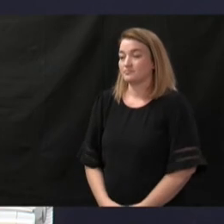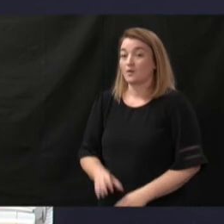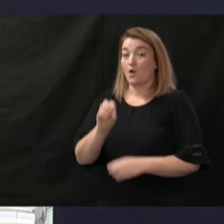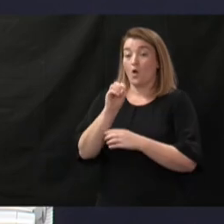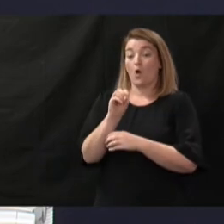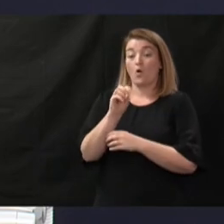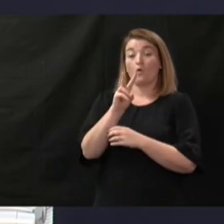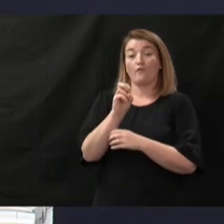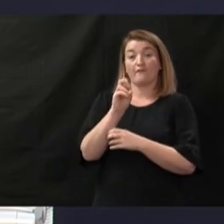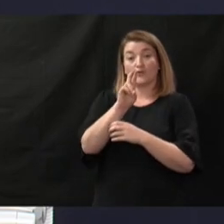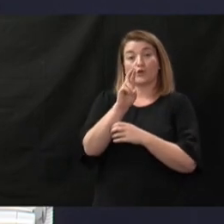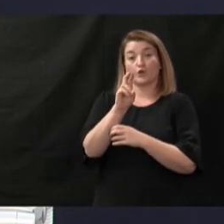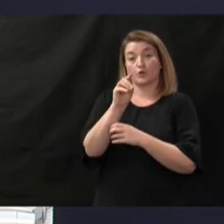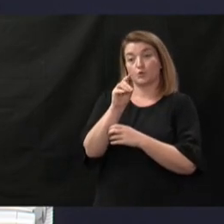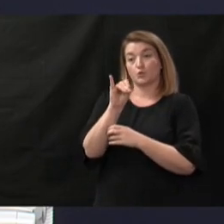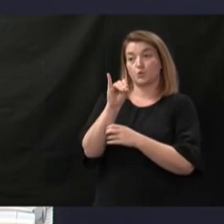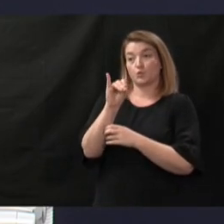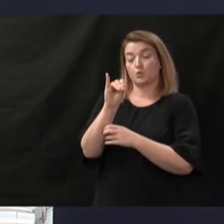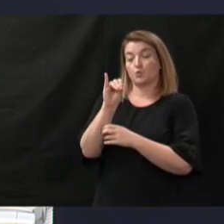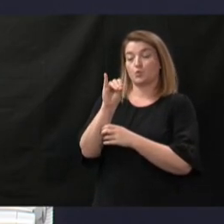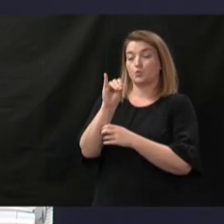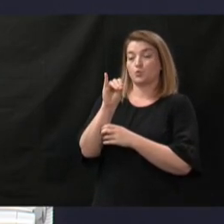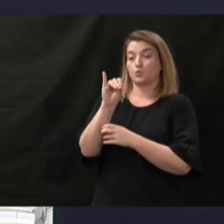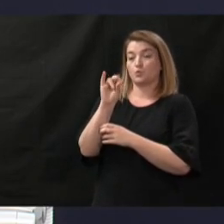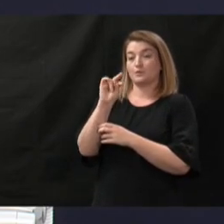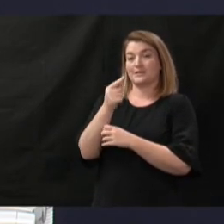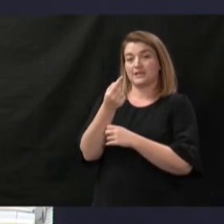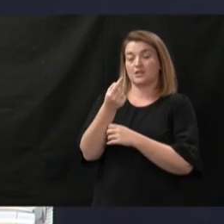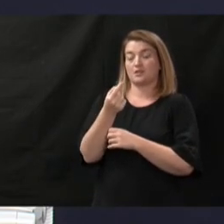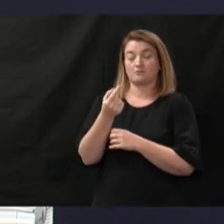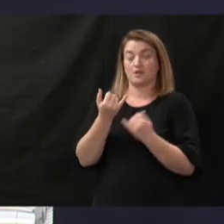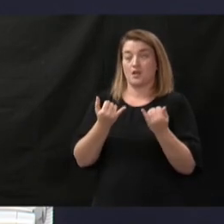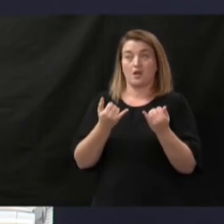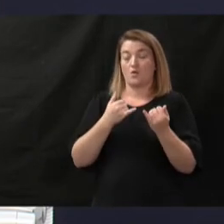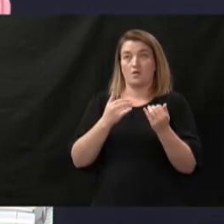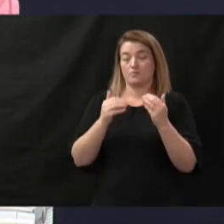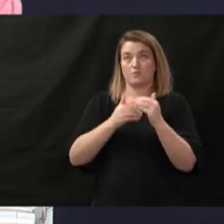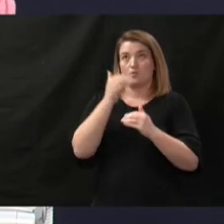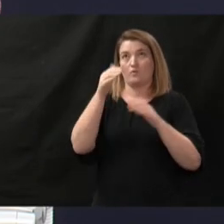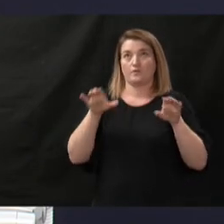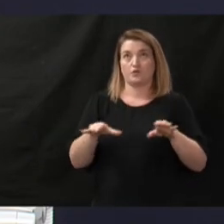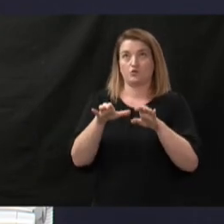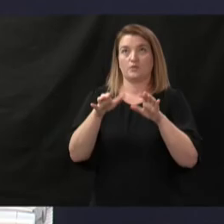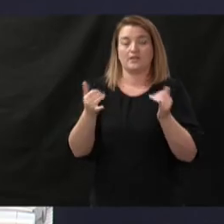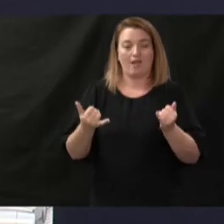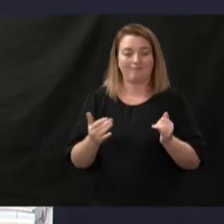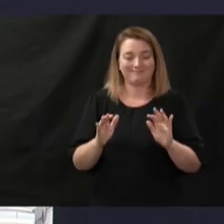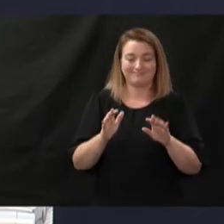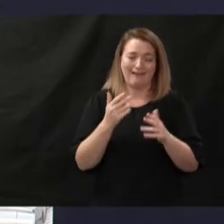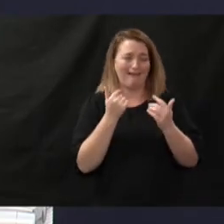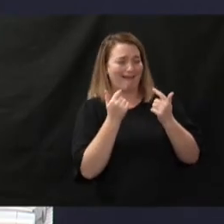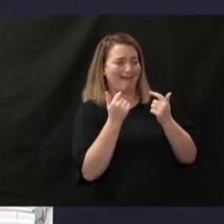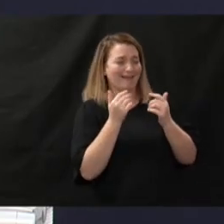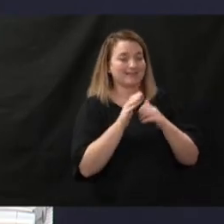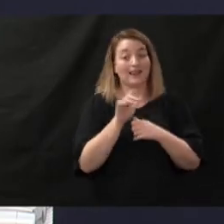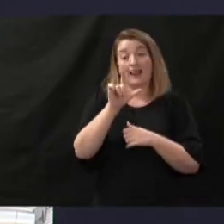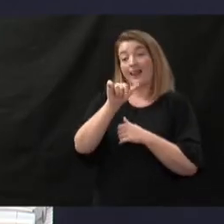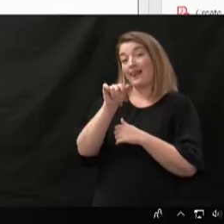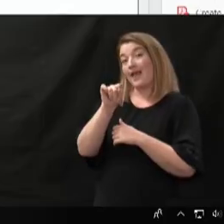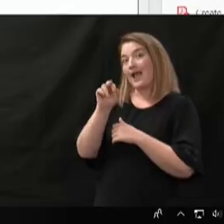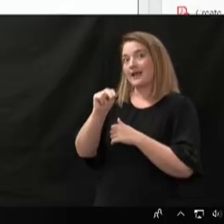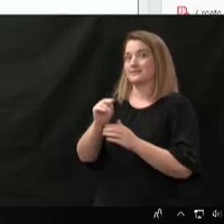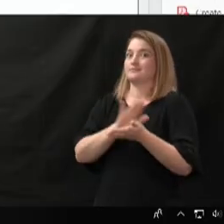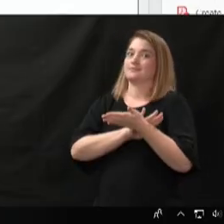overdoing. That's, I'm kind of overdoing it right now. So. Okay. Latin is nice to